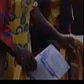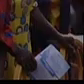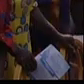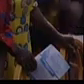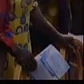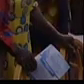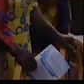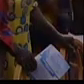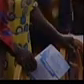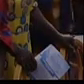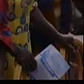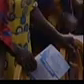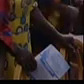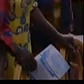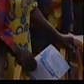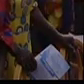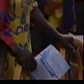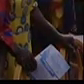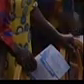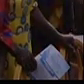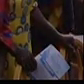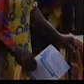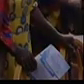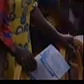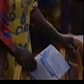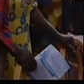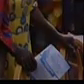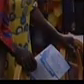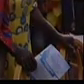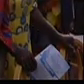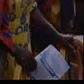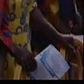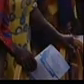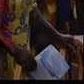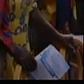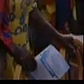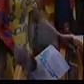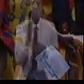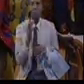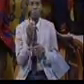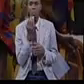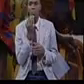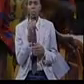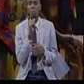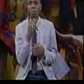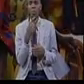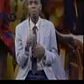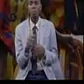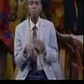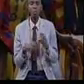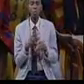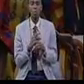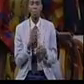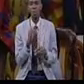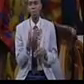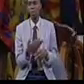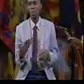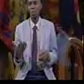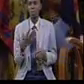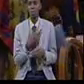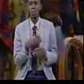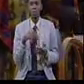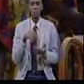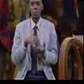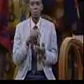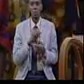And the Tishatta said unto them that they should not eat of the most holy things, till there stood up a priest with Urim